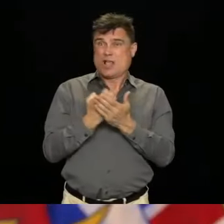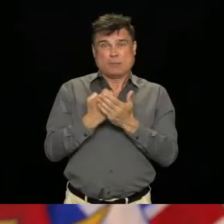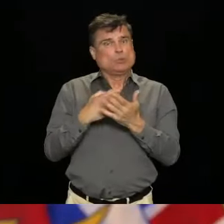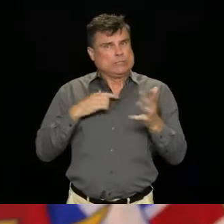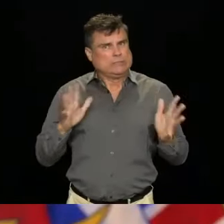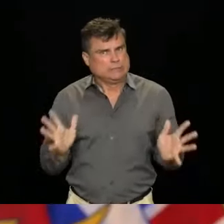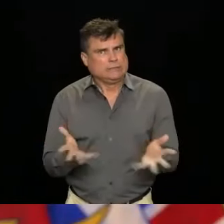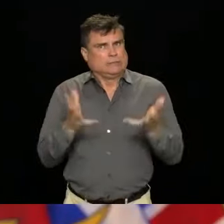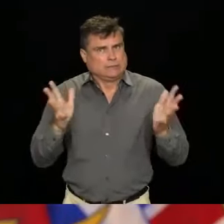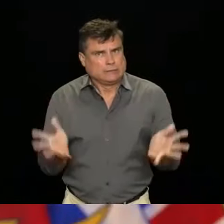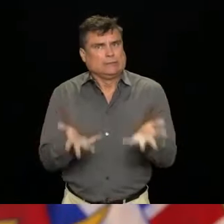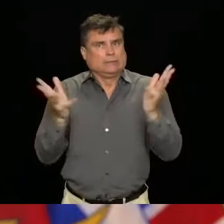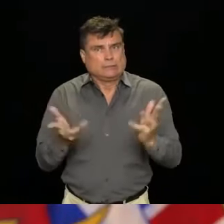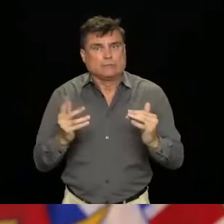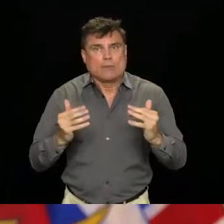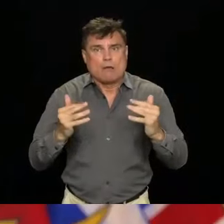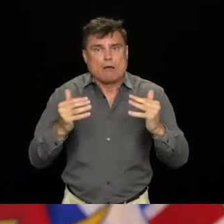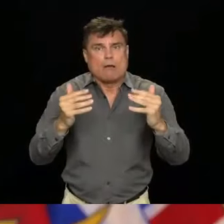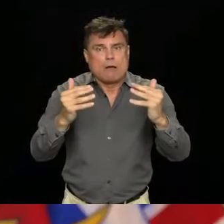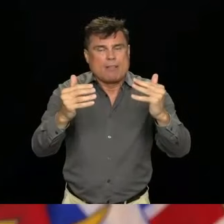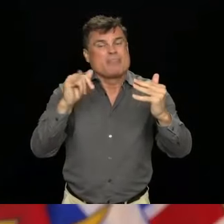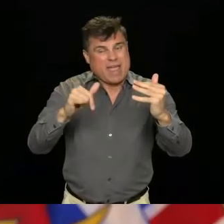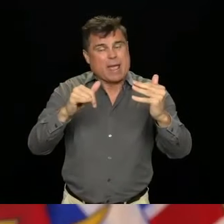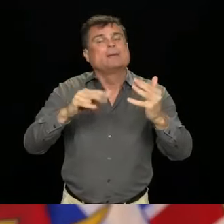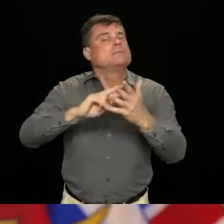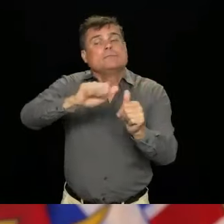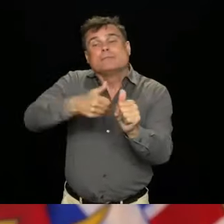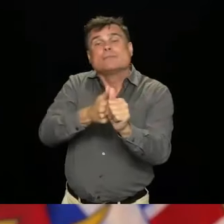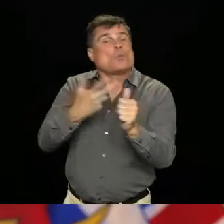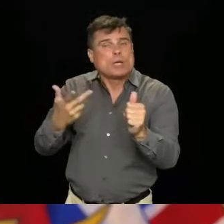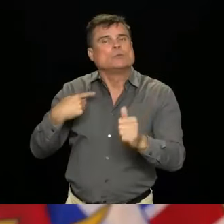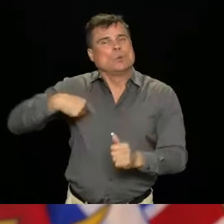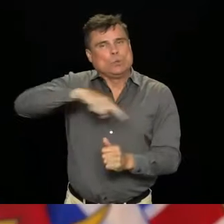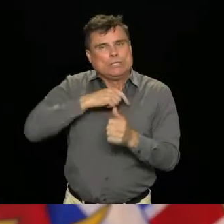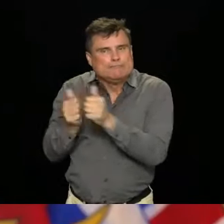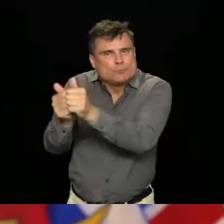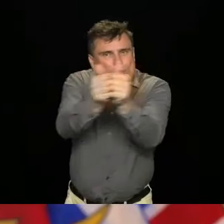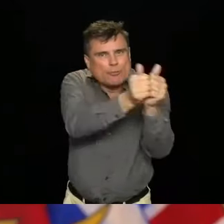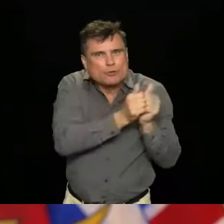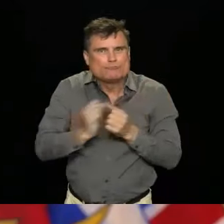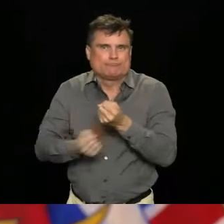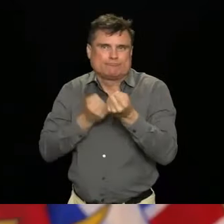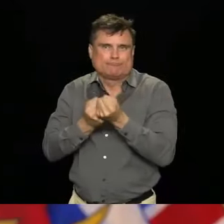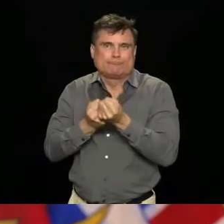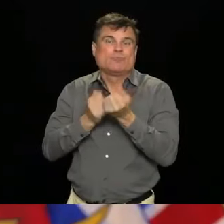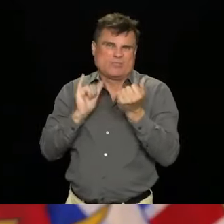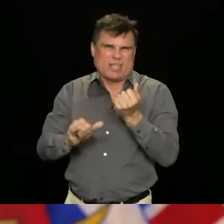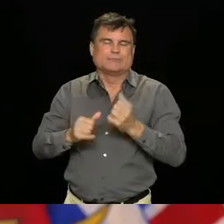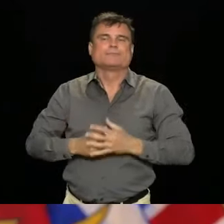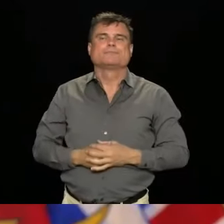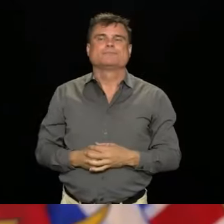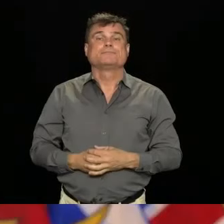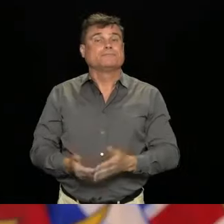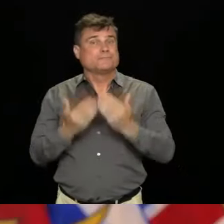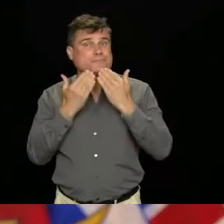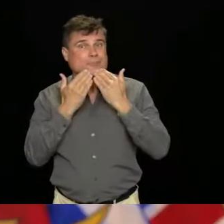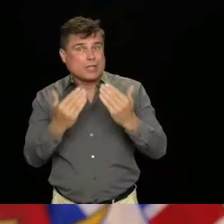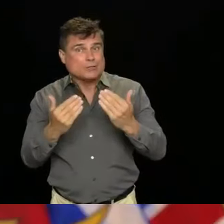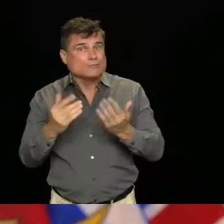see BC start to adjust to the restart and move into economic recovery. Thanks so much, and I look forward to your